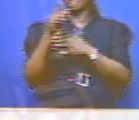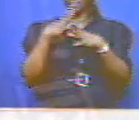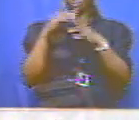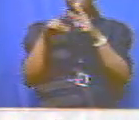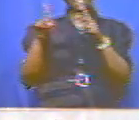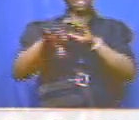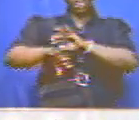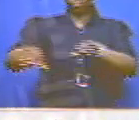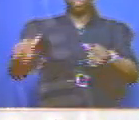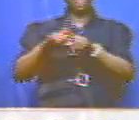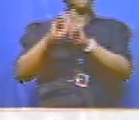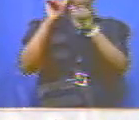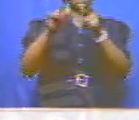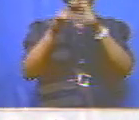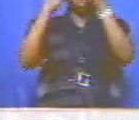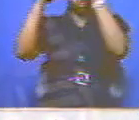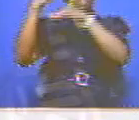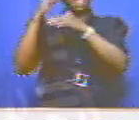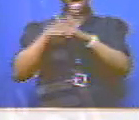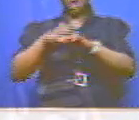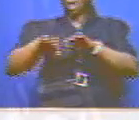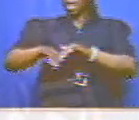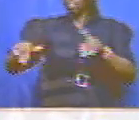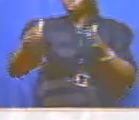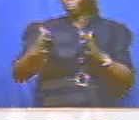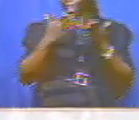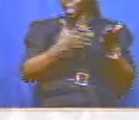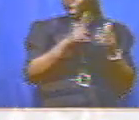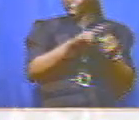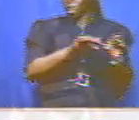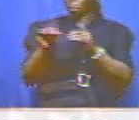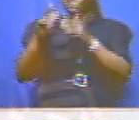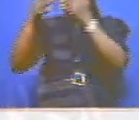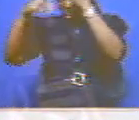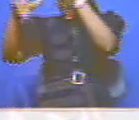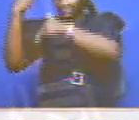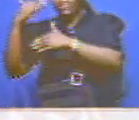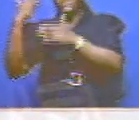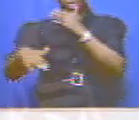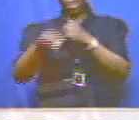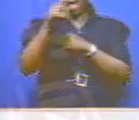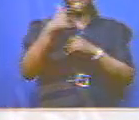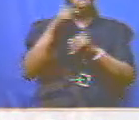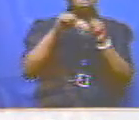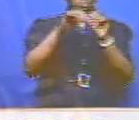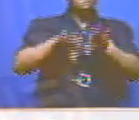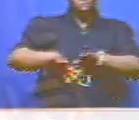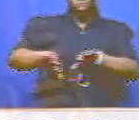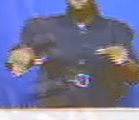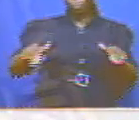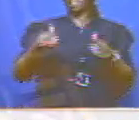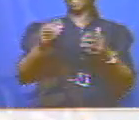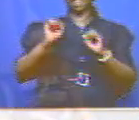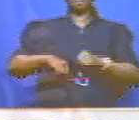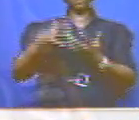university. Our swimmers here, when they go to the university, they stop. And the ones who are able to continue swimming are the ones who are able to